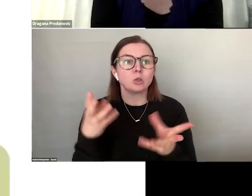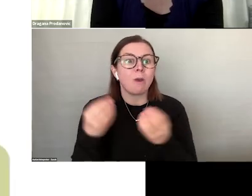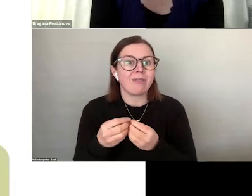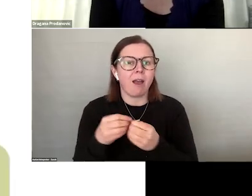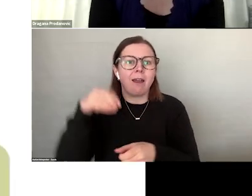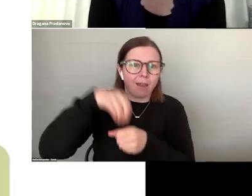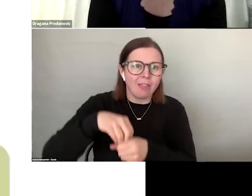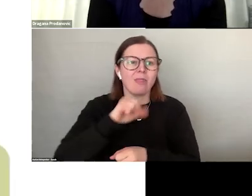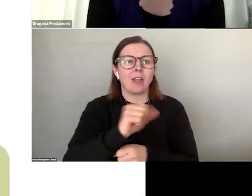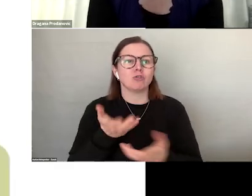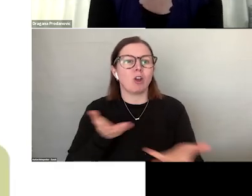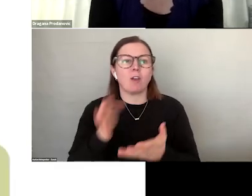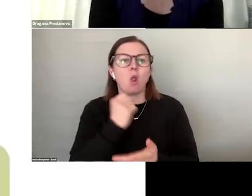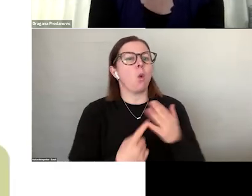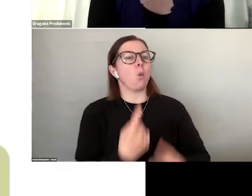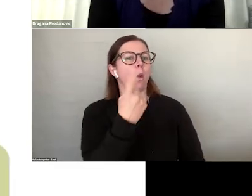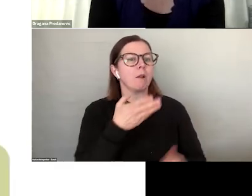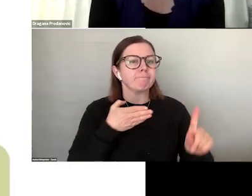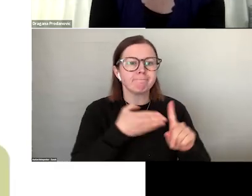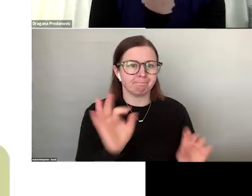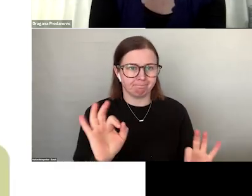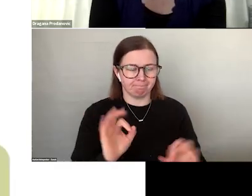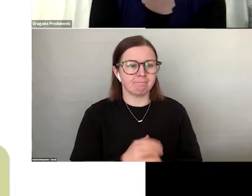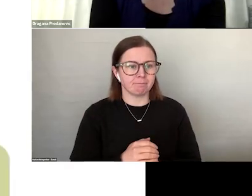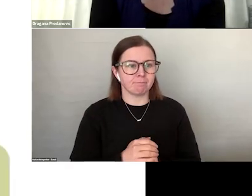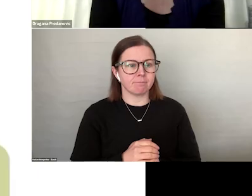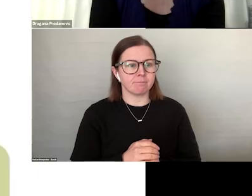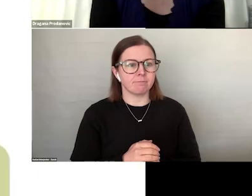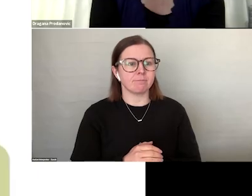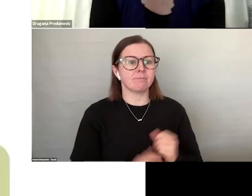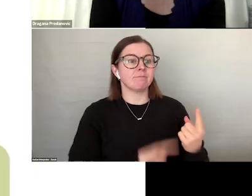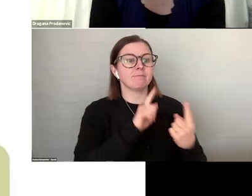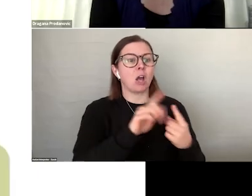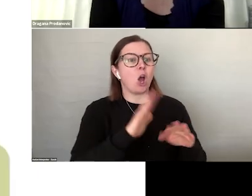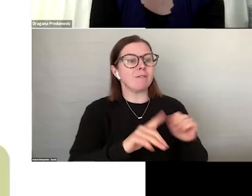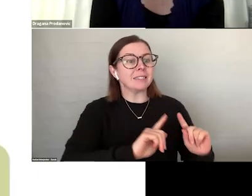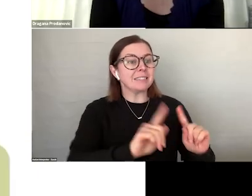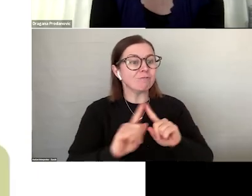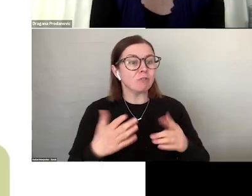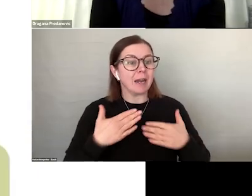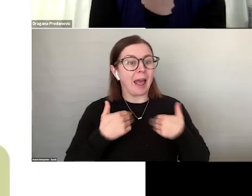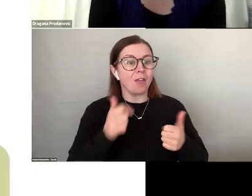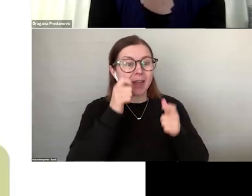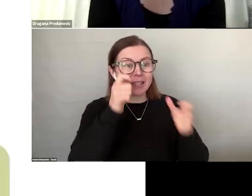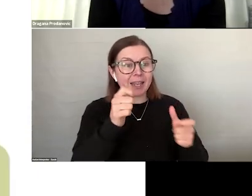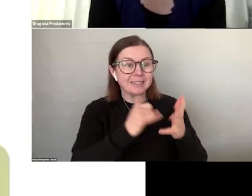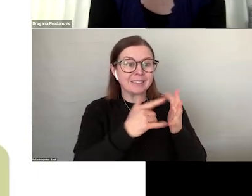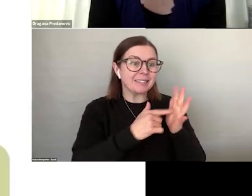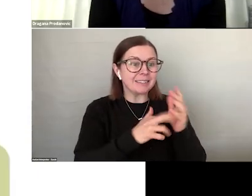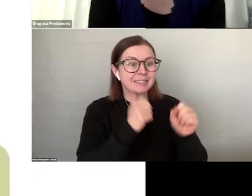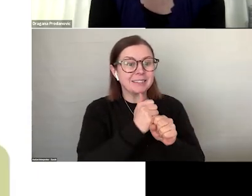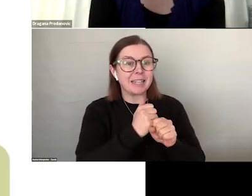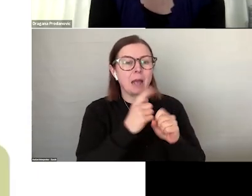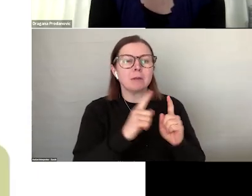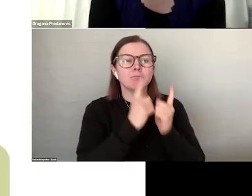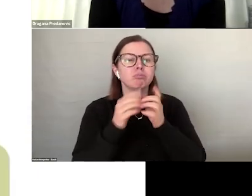service. So the first one is about different healthcare settings and multidisciplinary teams. And by